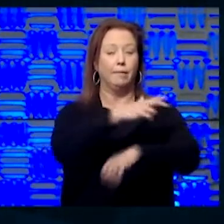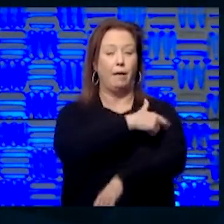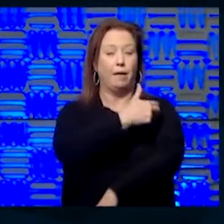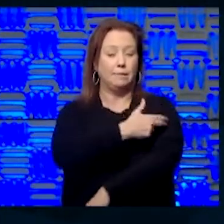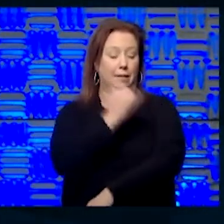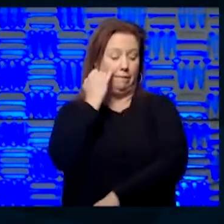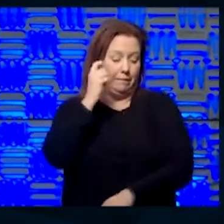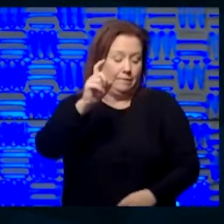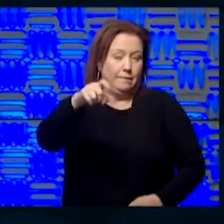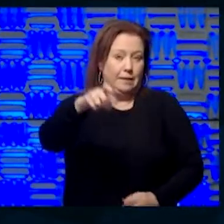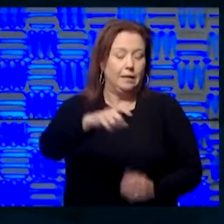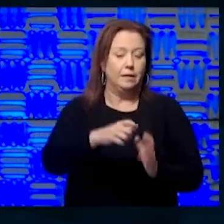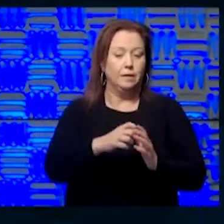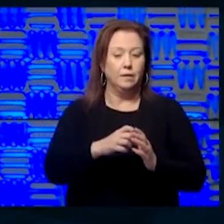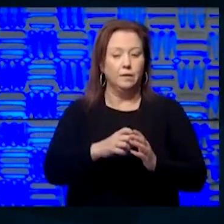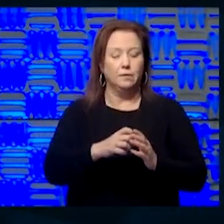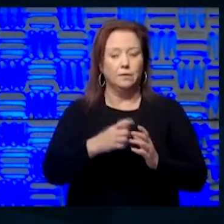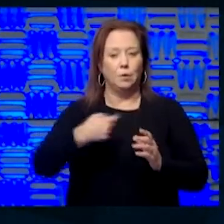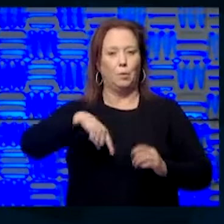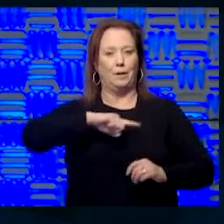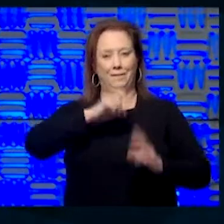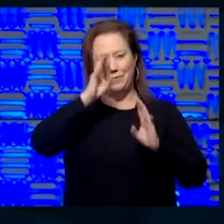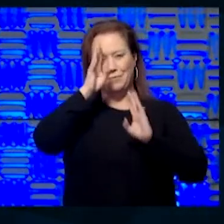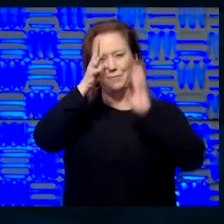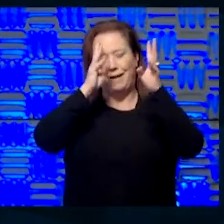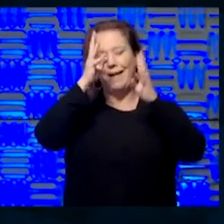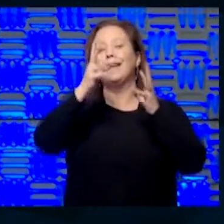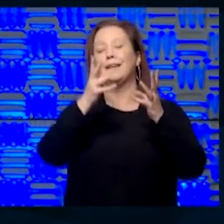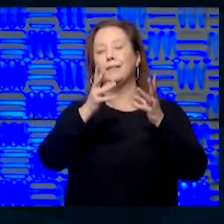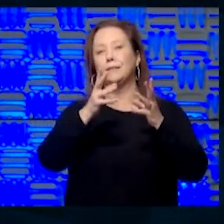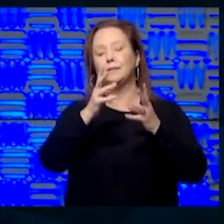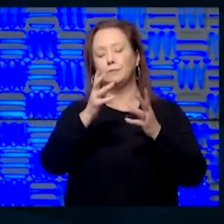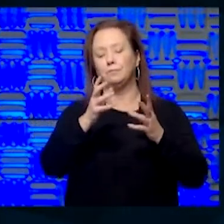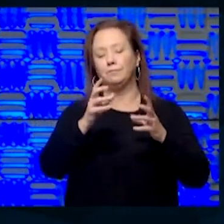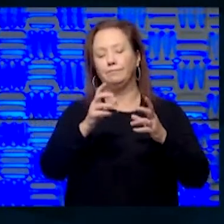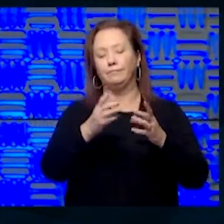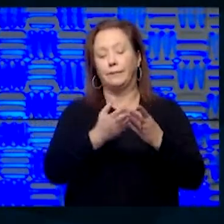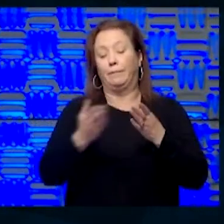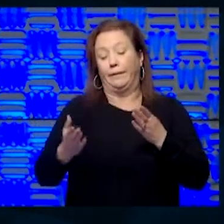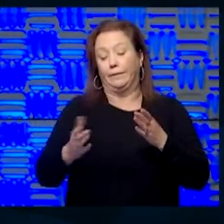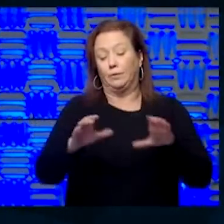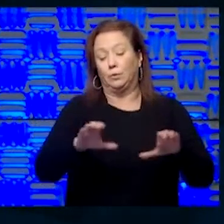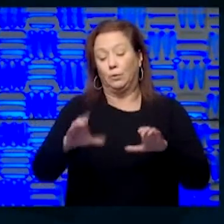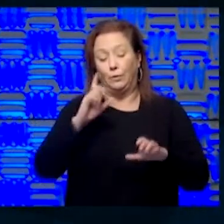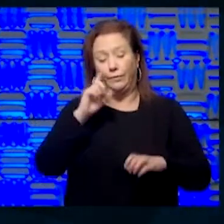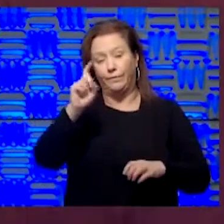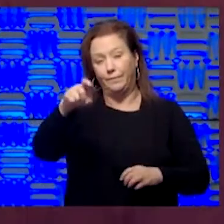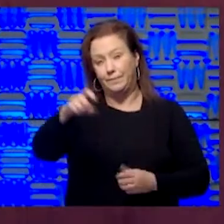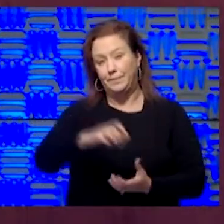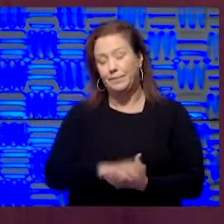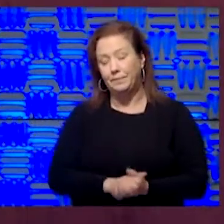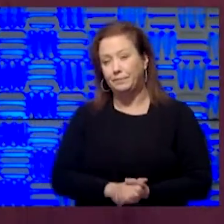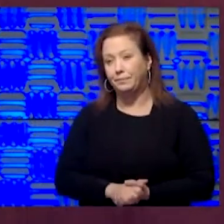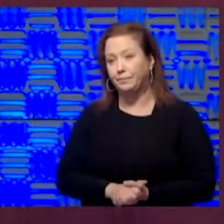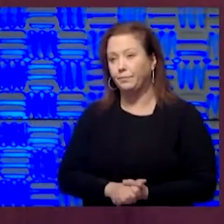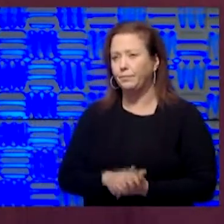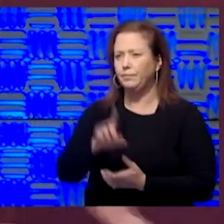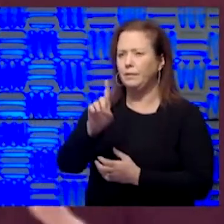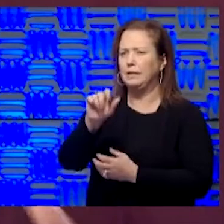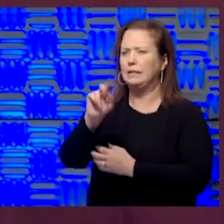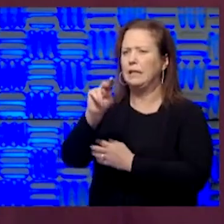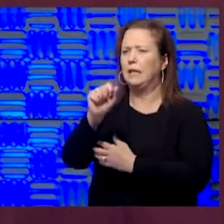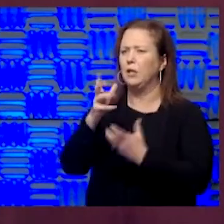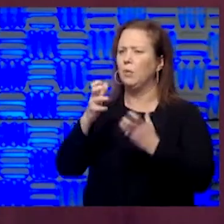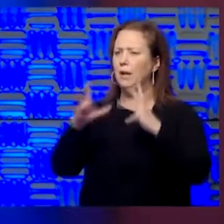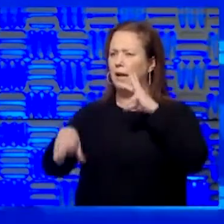and so we've been pretty creative in some options to help with that if needed. Yeah. Dana, there's